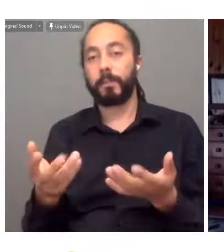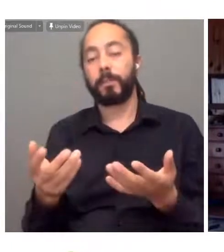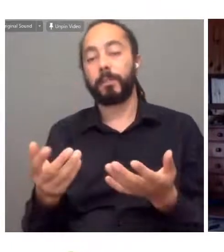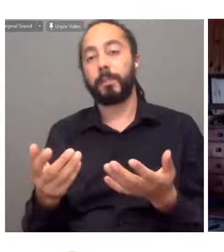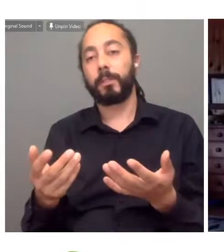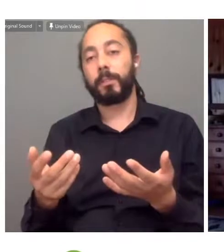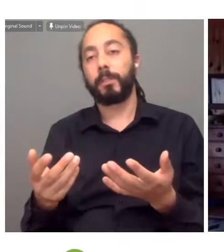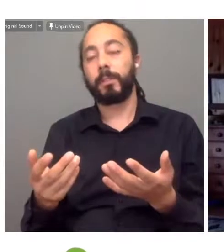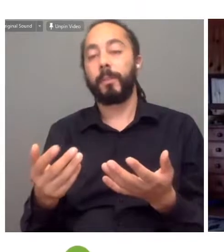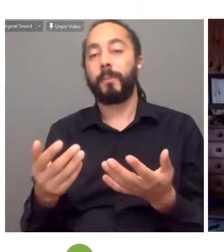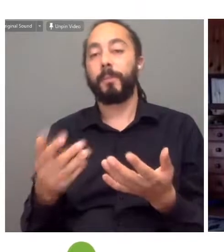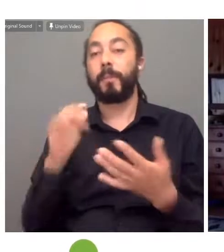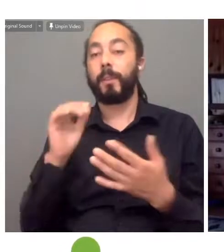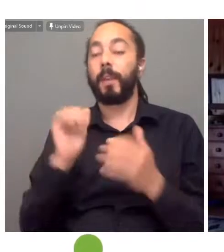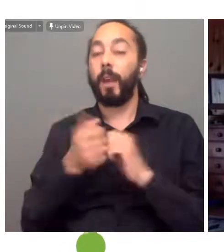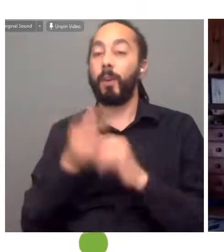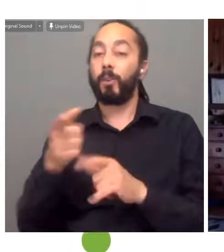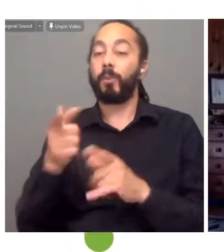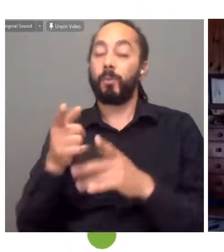with us.